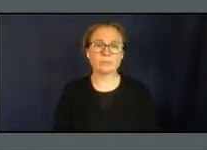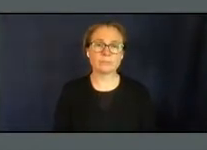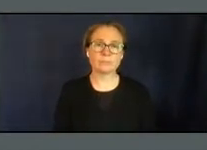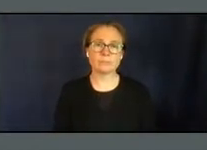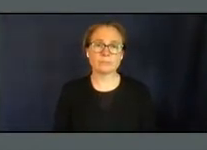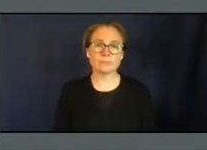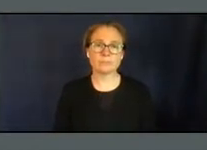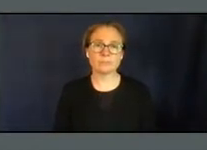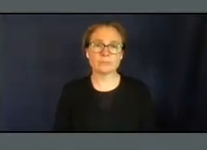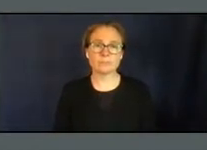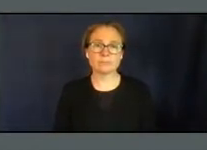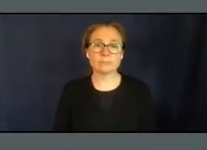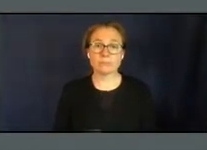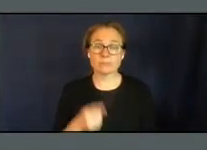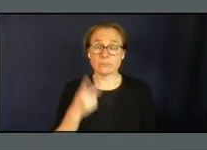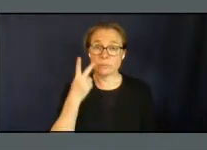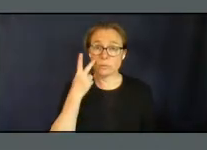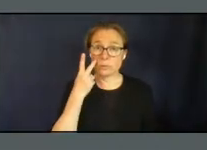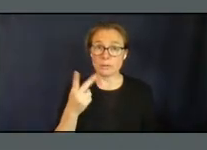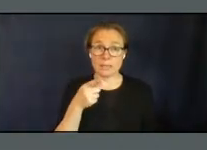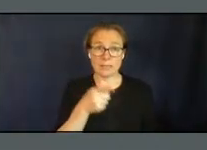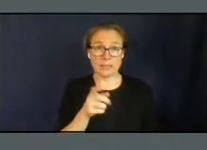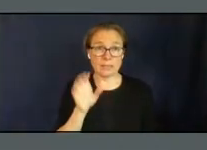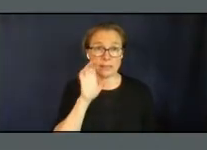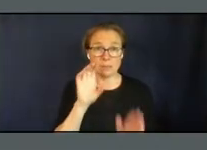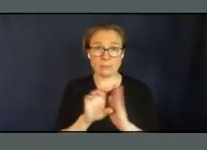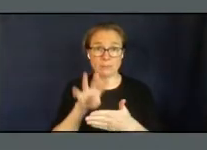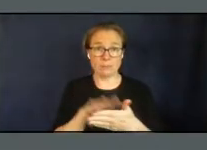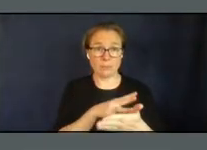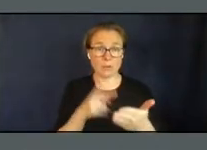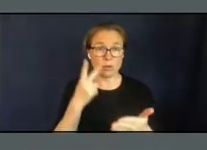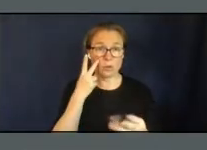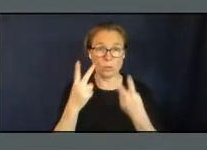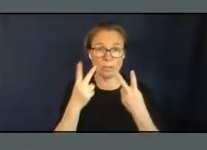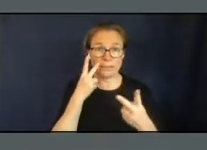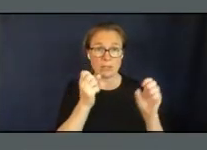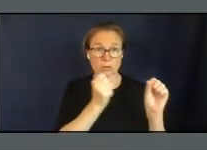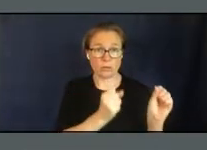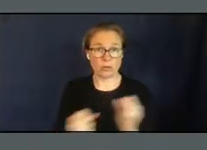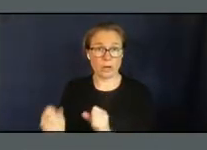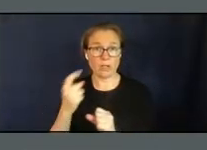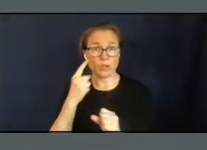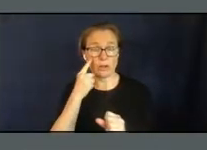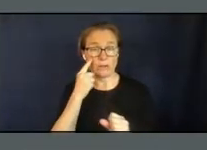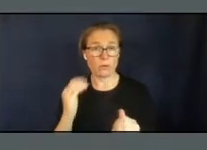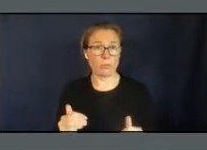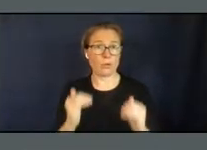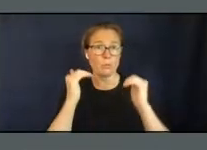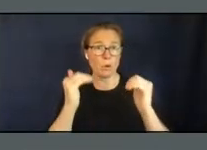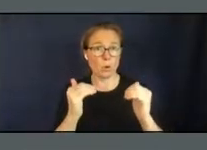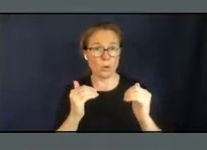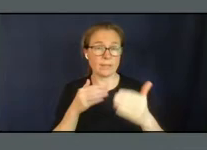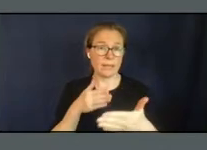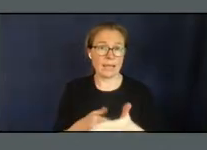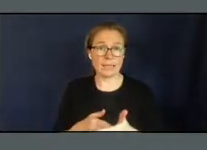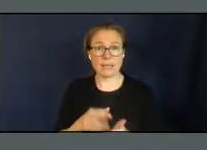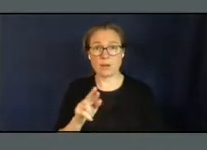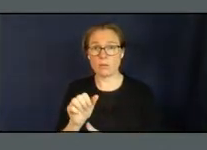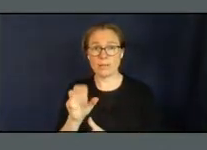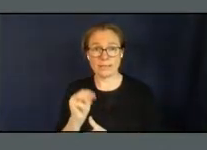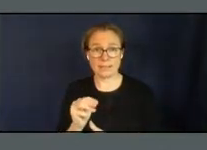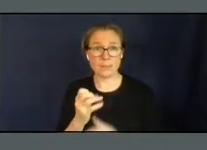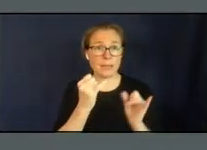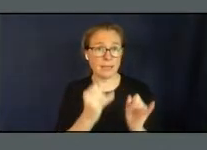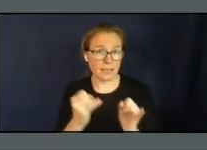This diagram demonstrates the multi-pronged strategy to advance anti-racism work at OHSU. We're working at the individual and